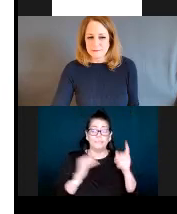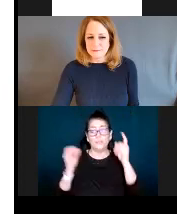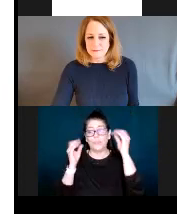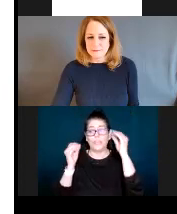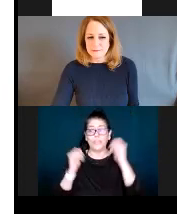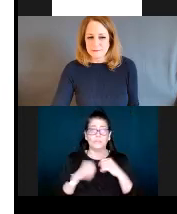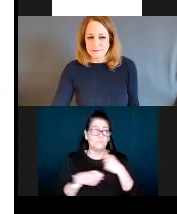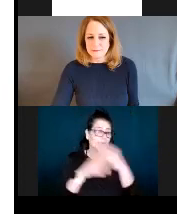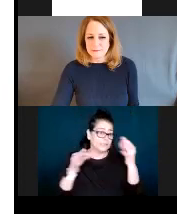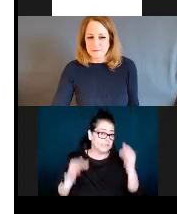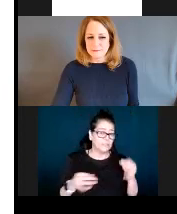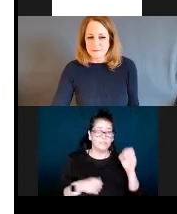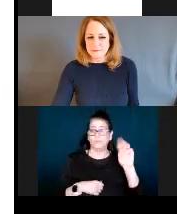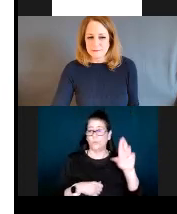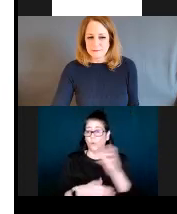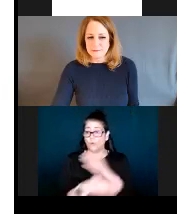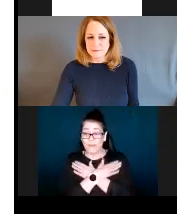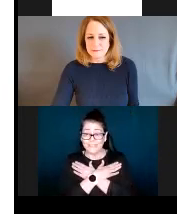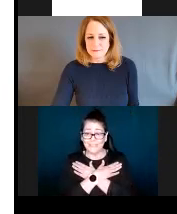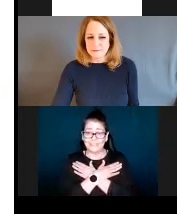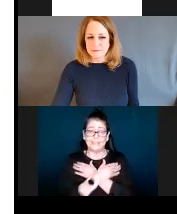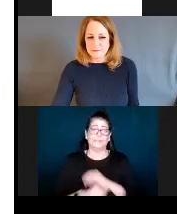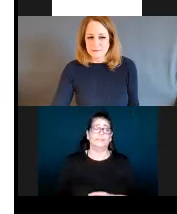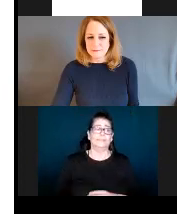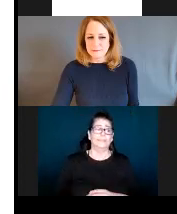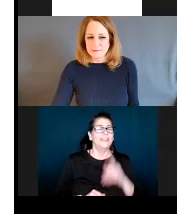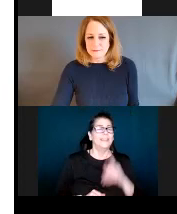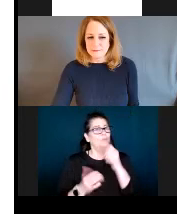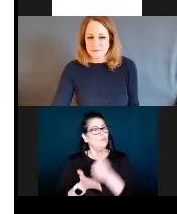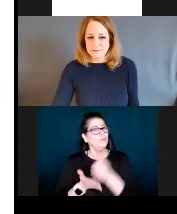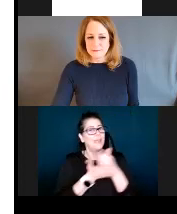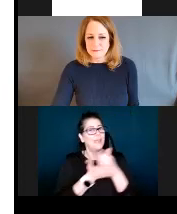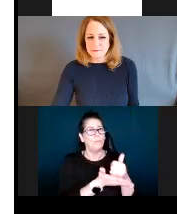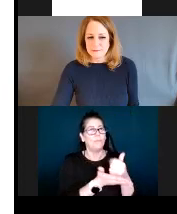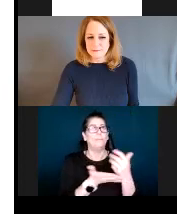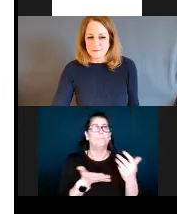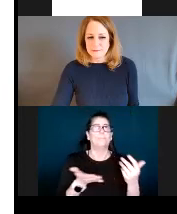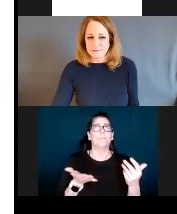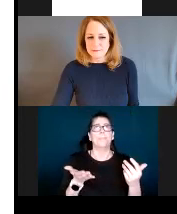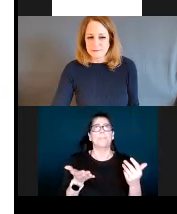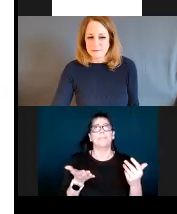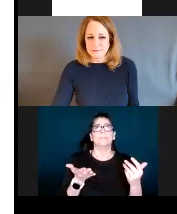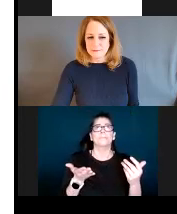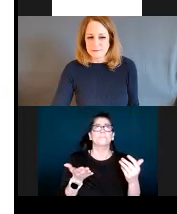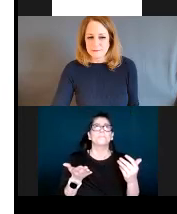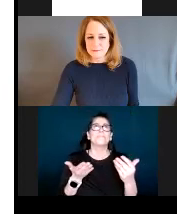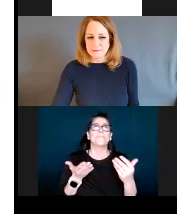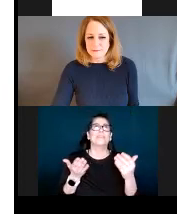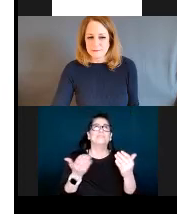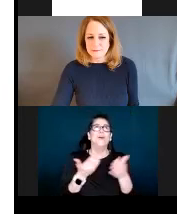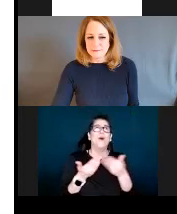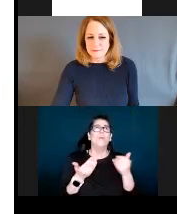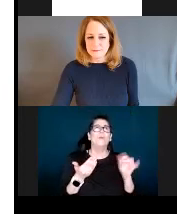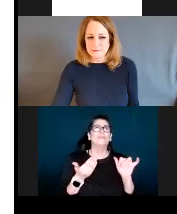or rest. This can be very helpful to kind of sometimes even give them permission to do these